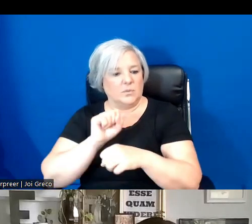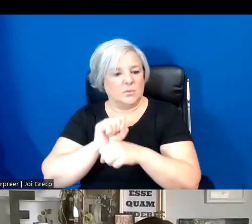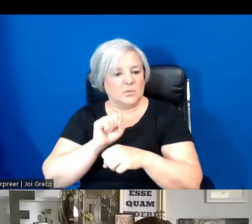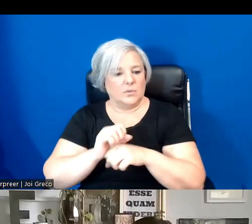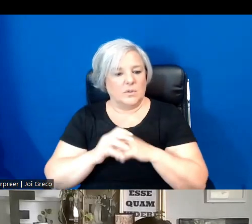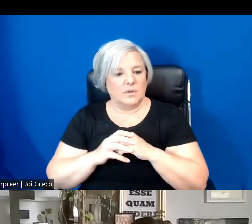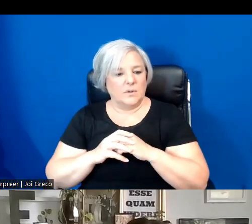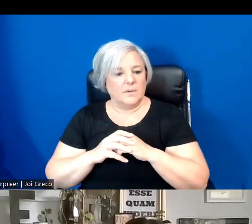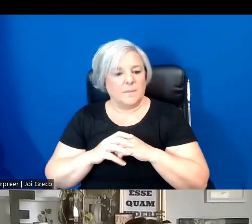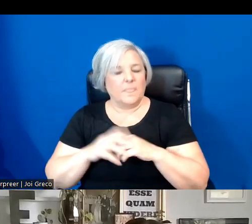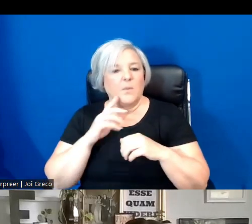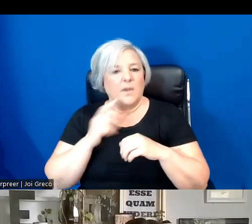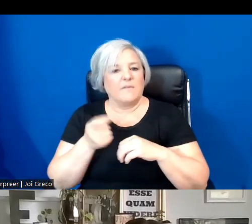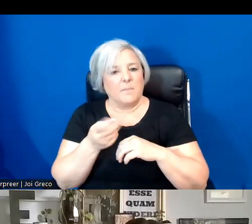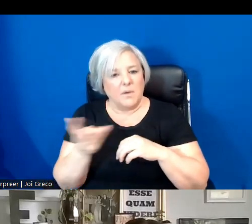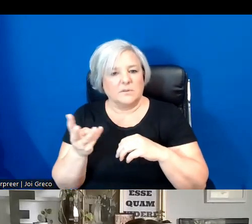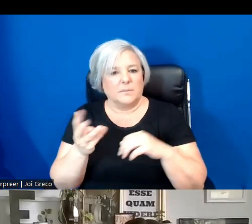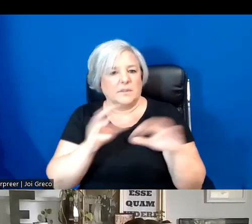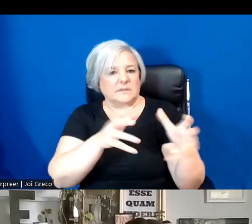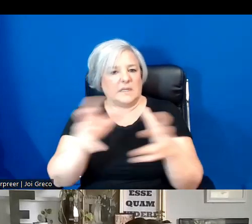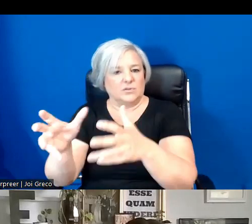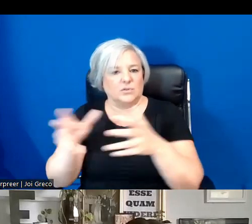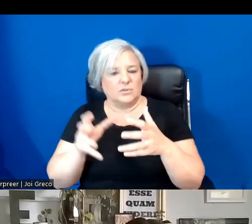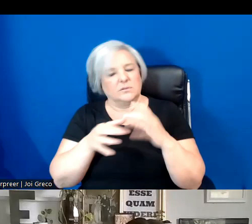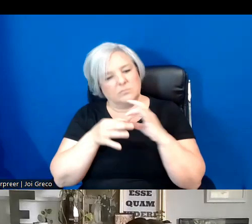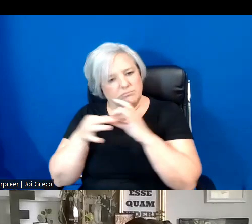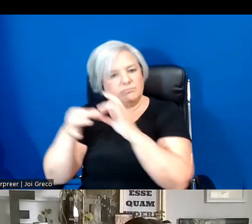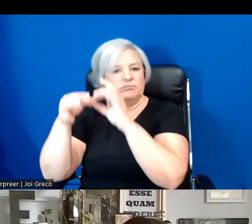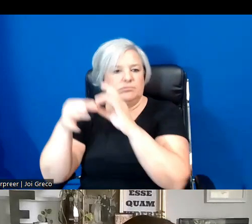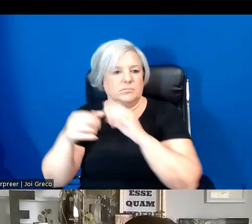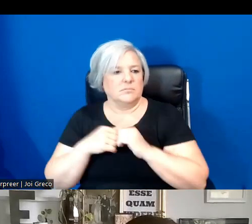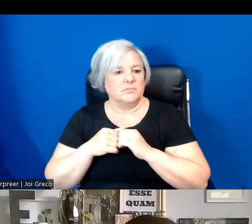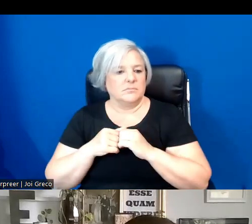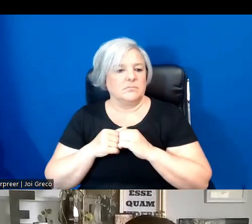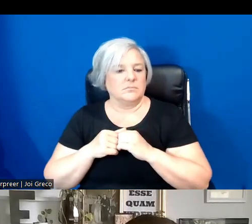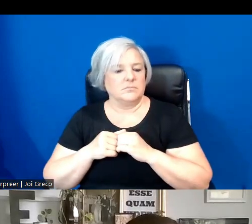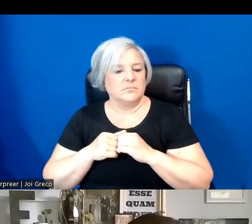have to engage with multiple sectors to help move this work forward.